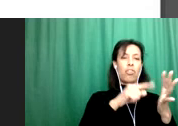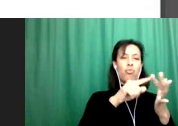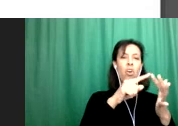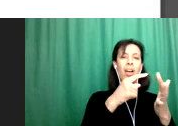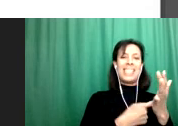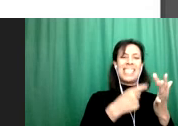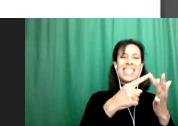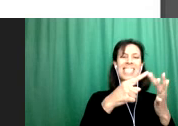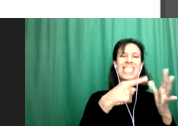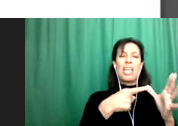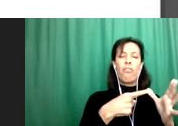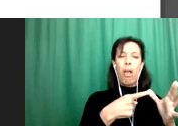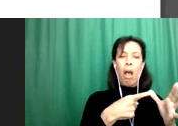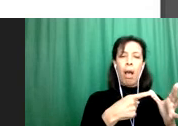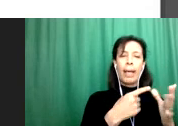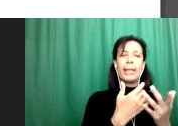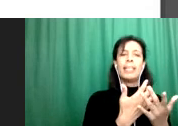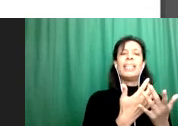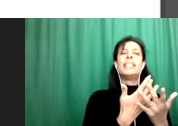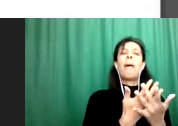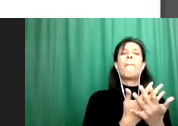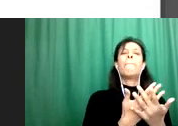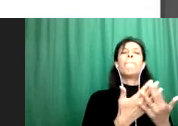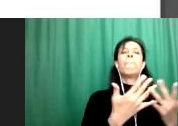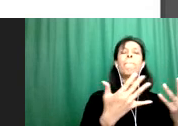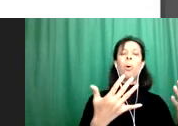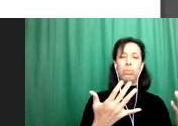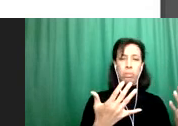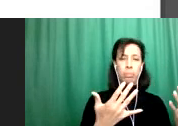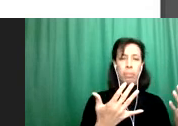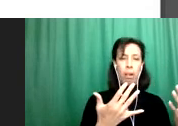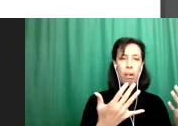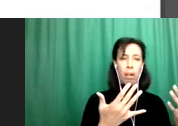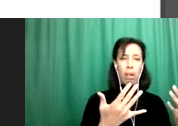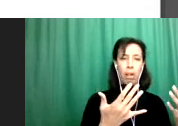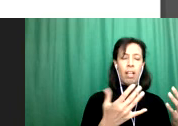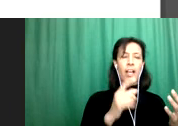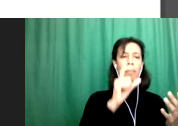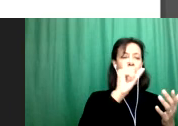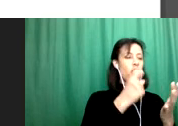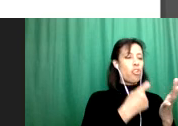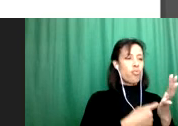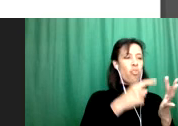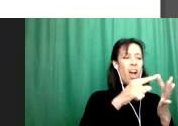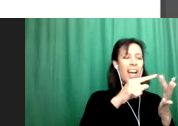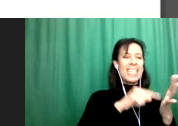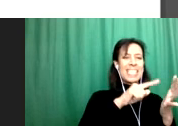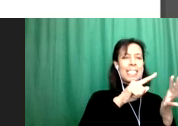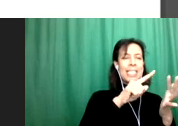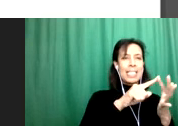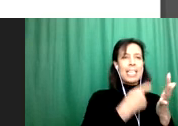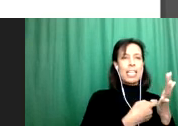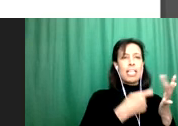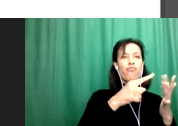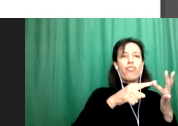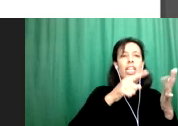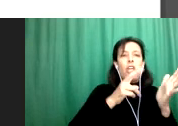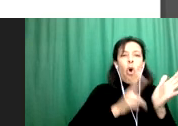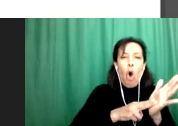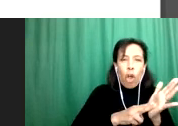C-R-I-T-E-R-I-A, means multiple, a multiple of criterion. Criterion is one, criteria